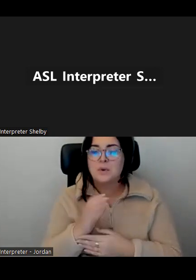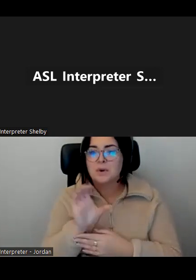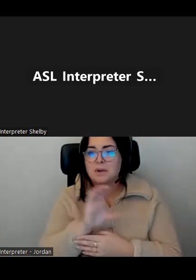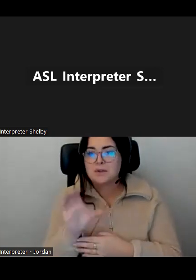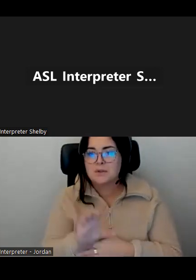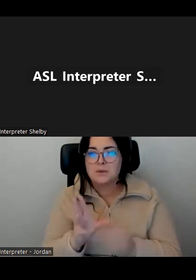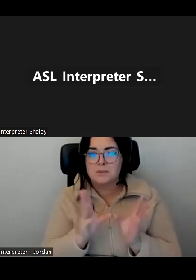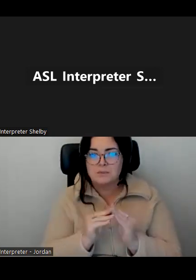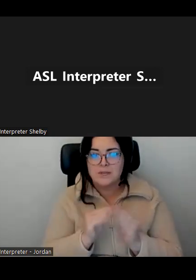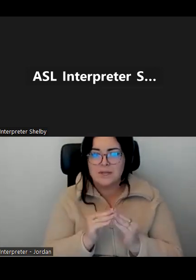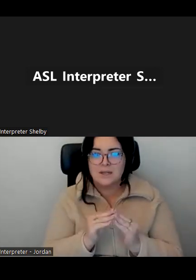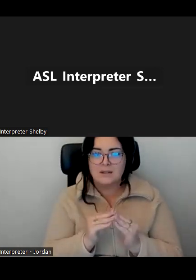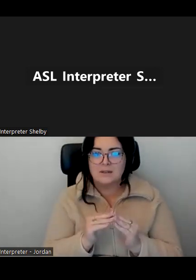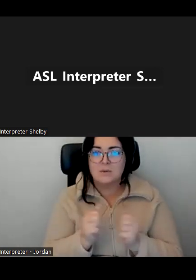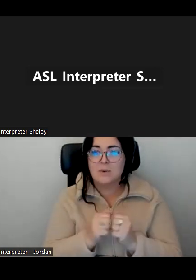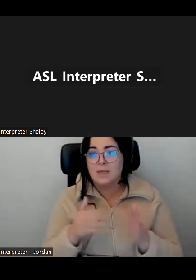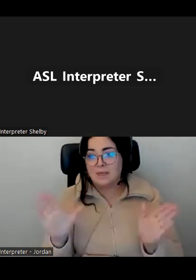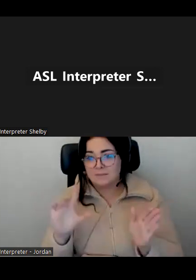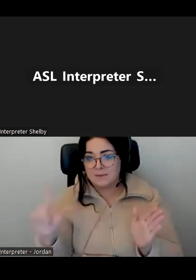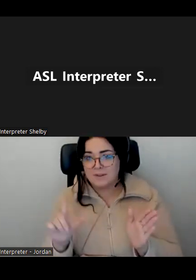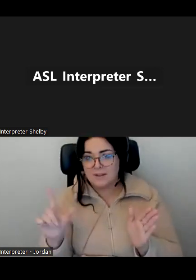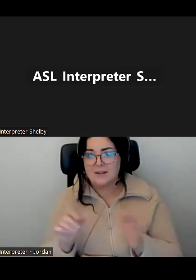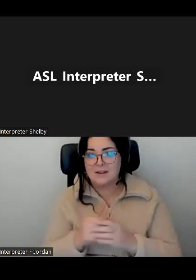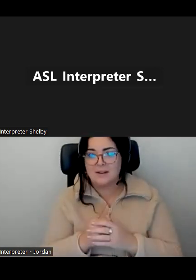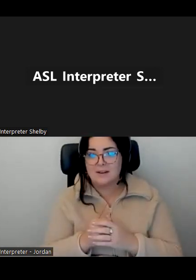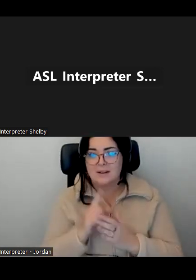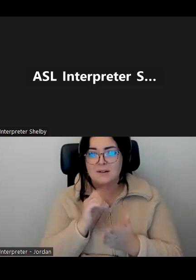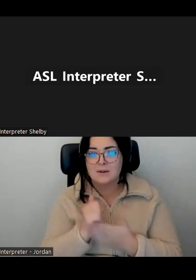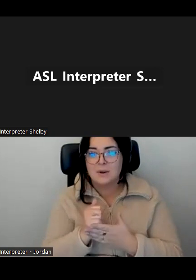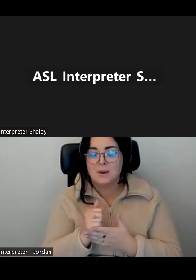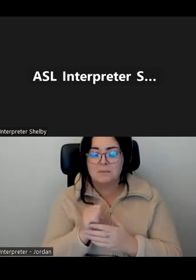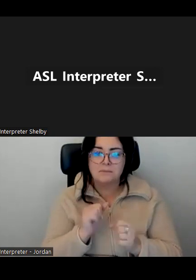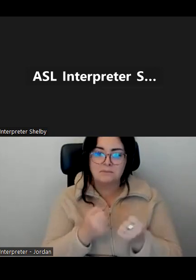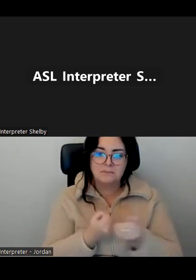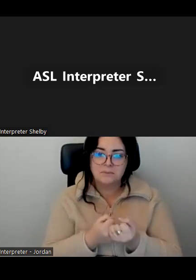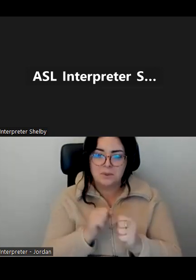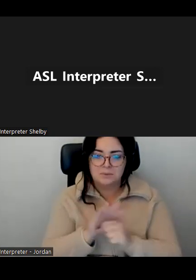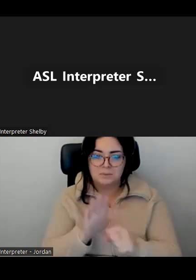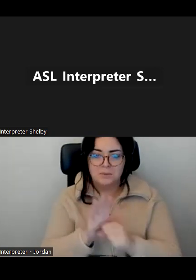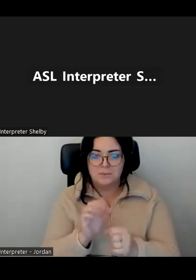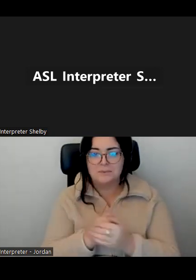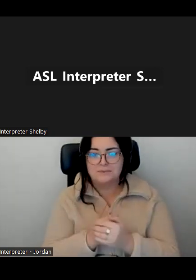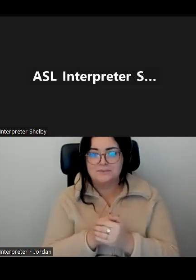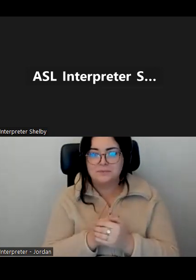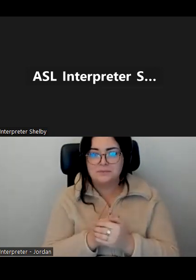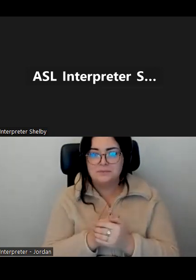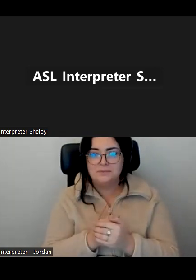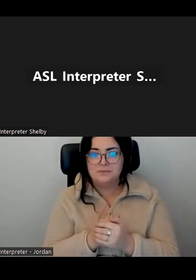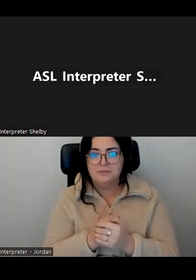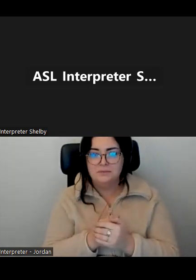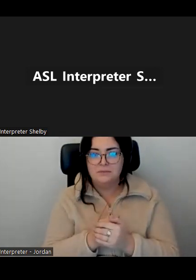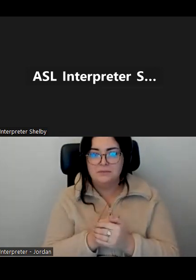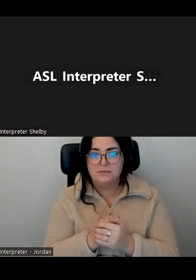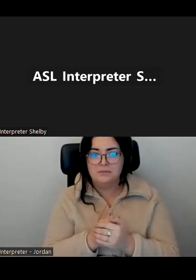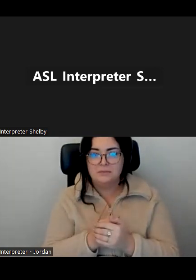month, working with public libraries to help support and promote them. So I'm going to be actually listing them out for